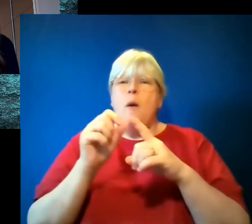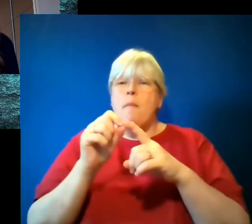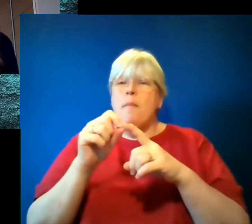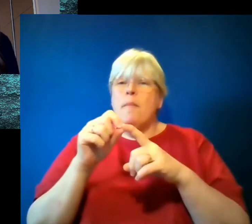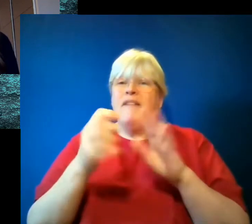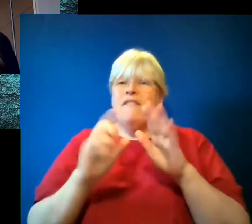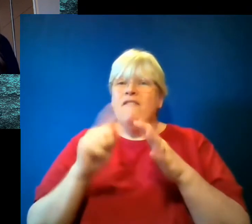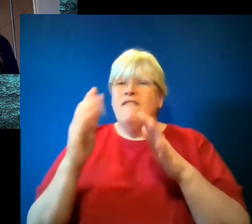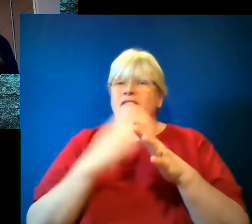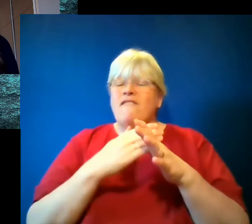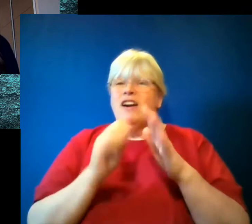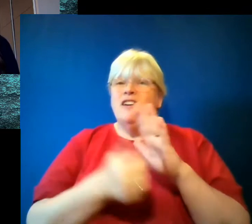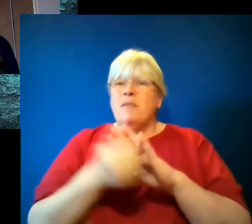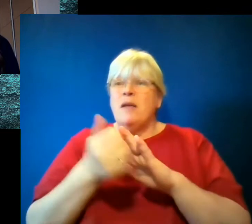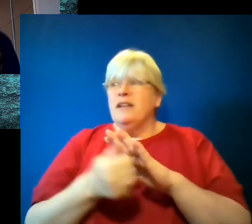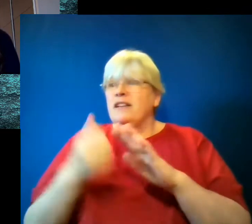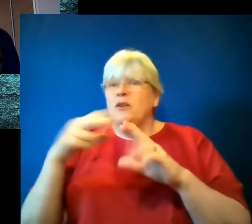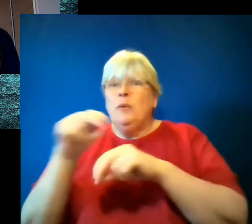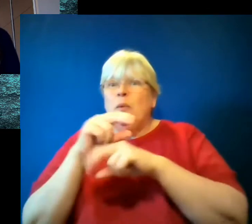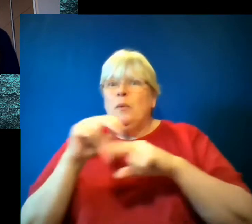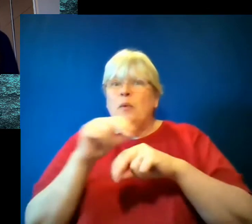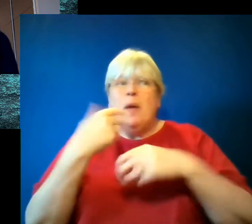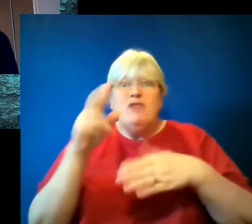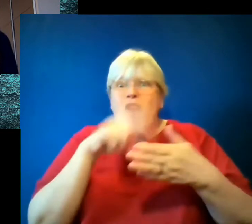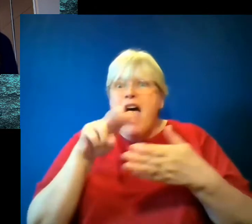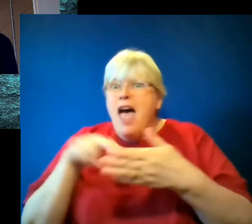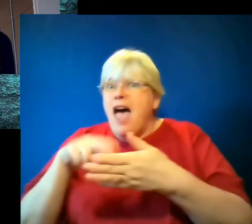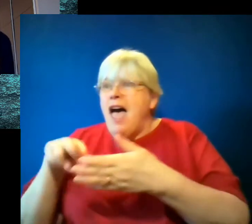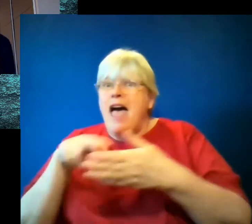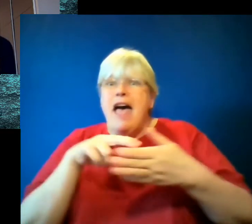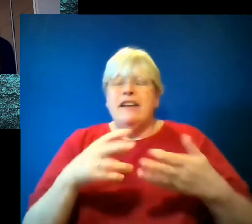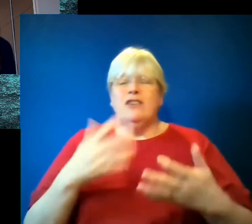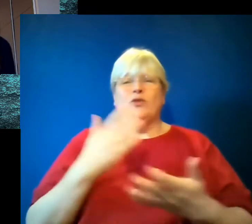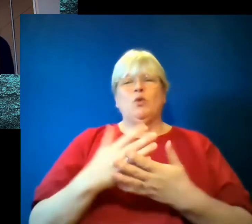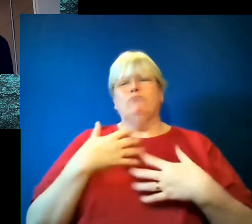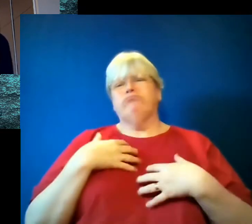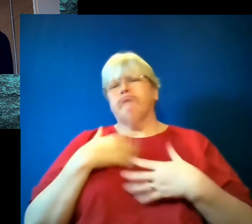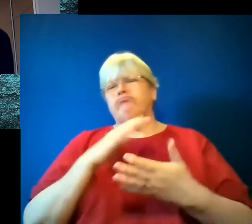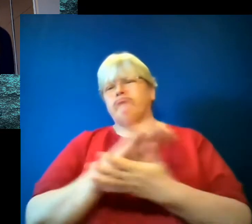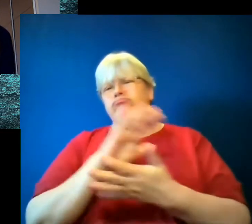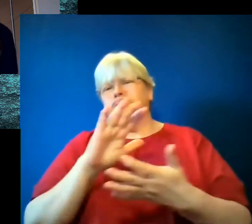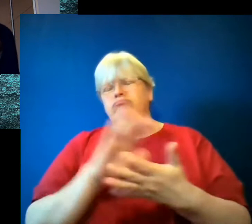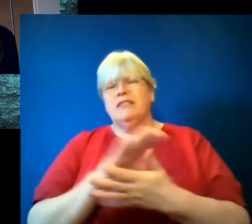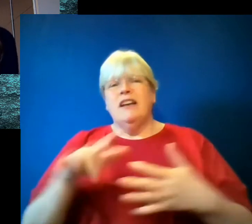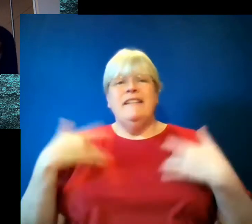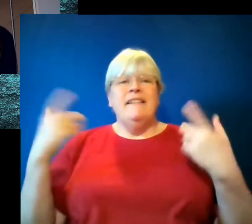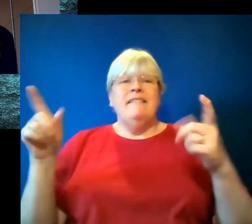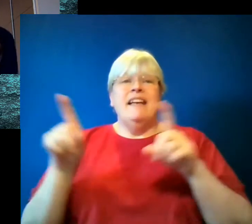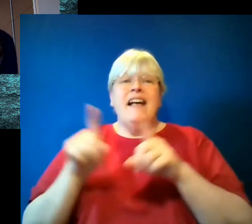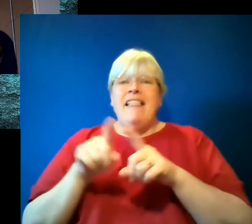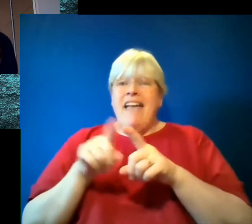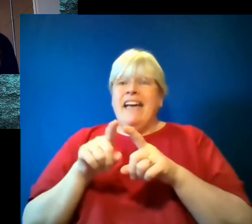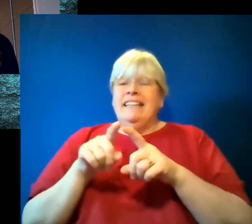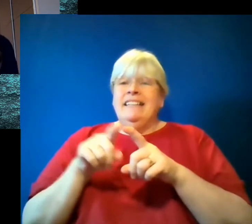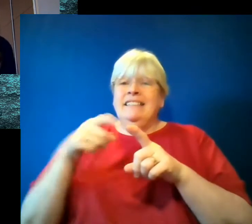have you read it? Have you read it yet? And it was such a joy. And I feel like I've kind of been on the